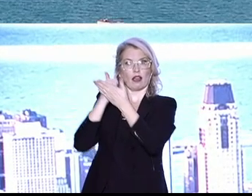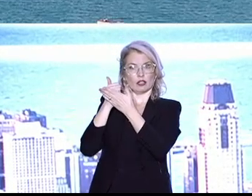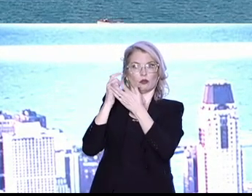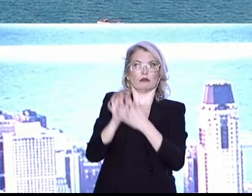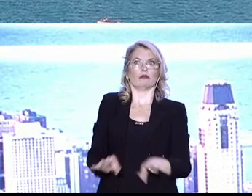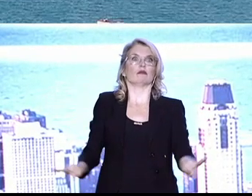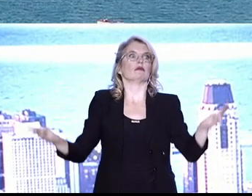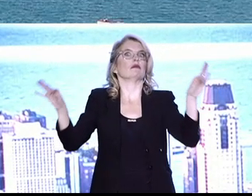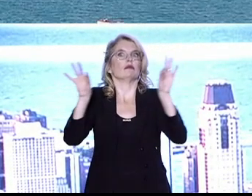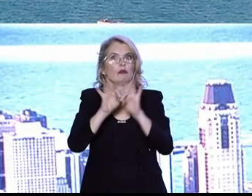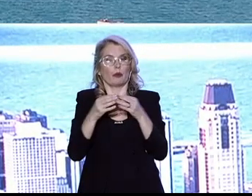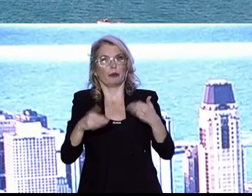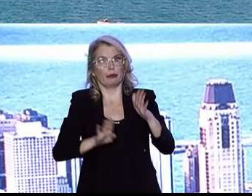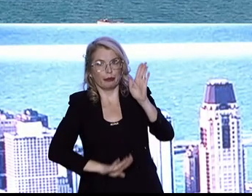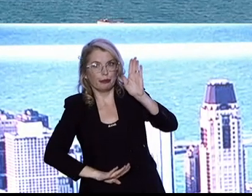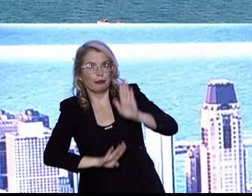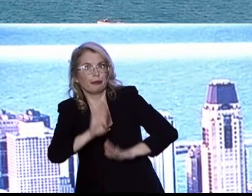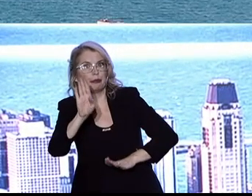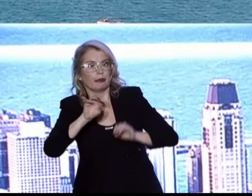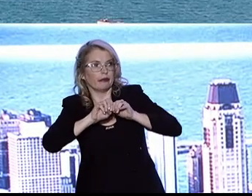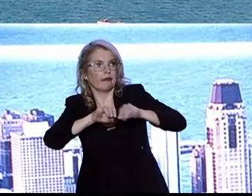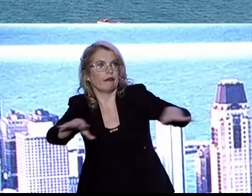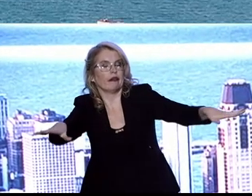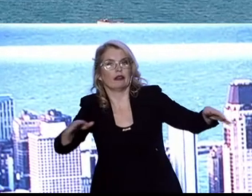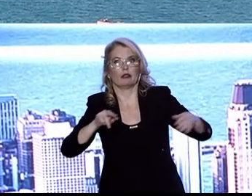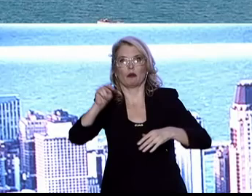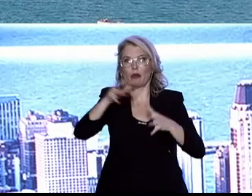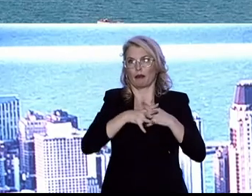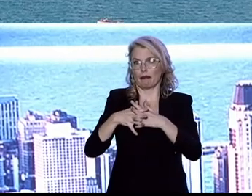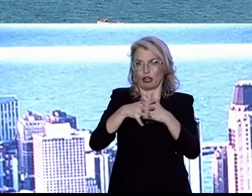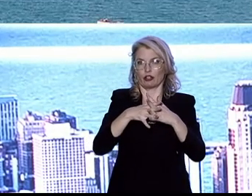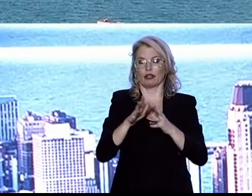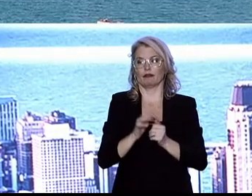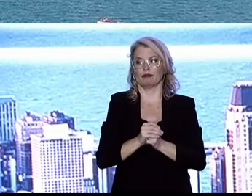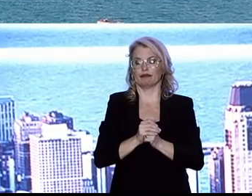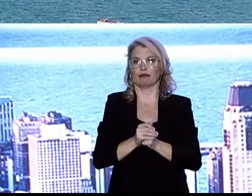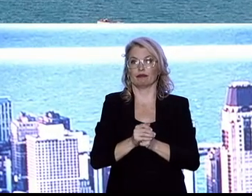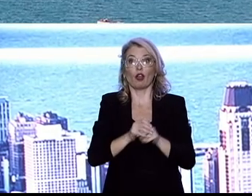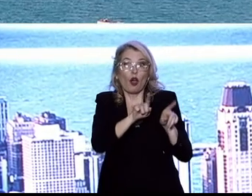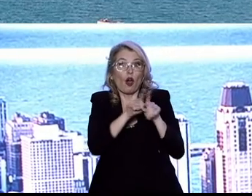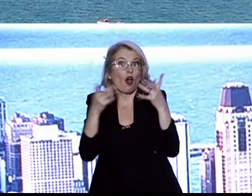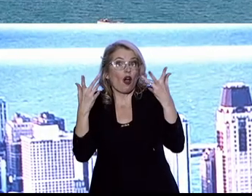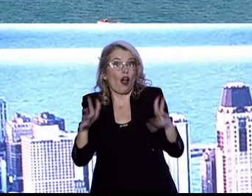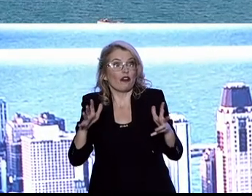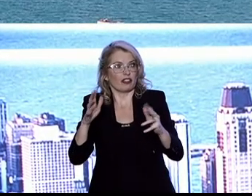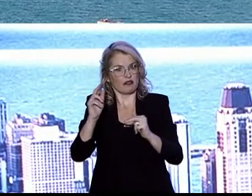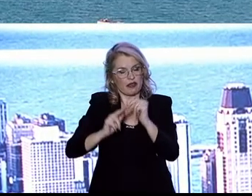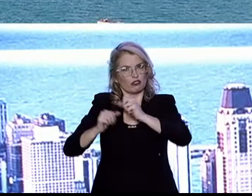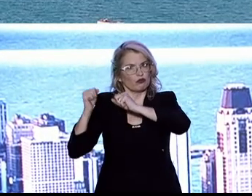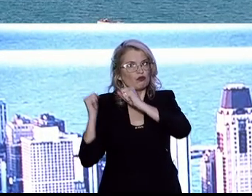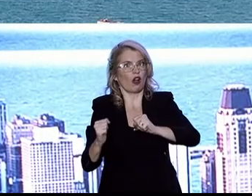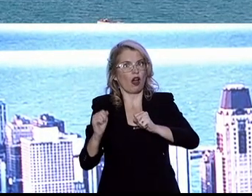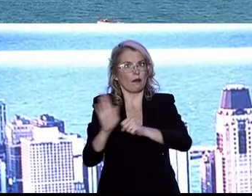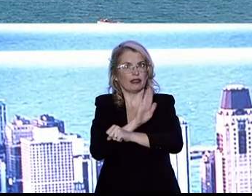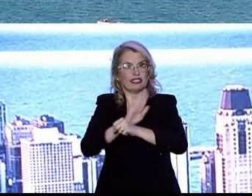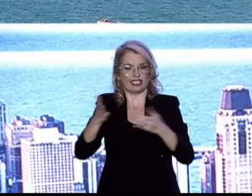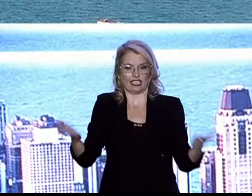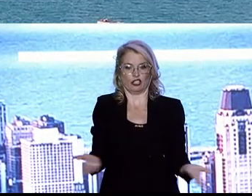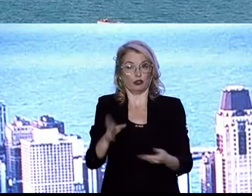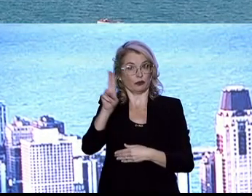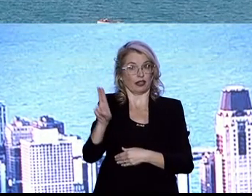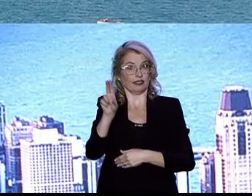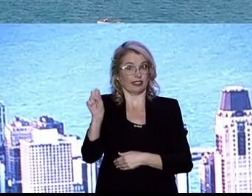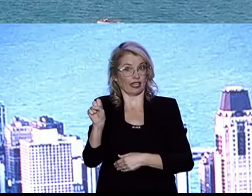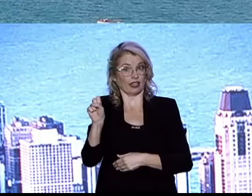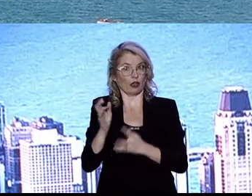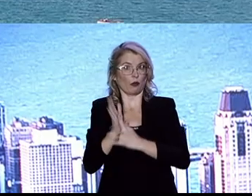significantly expand our activities across North America. We've already built up a very strong business in the United